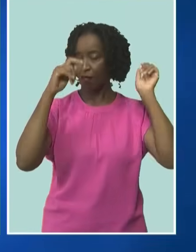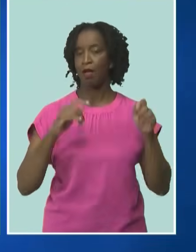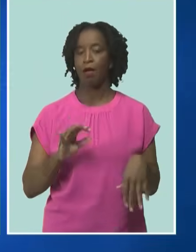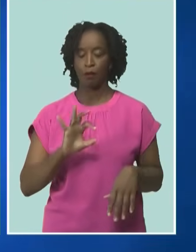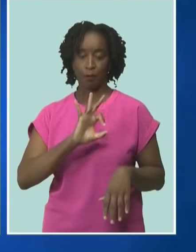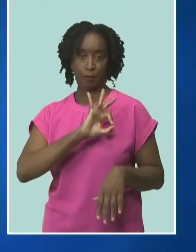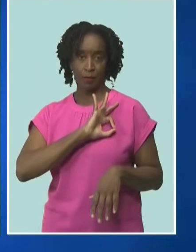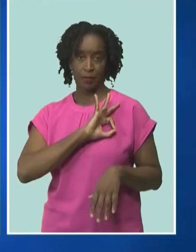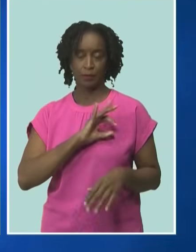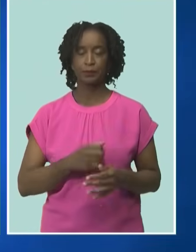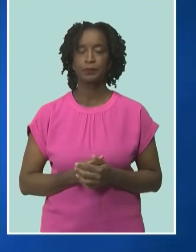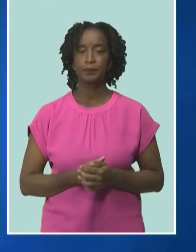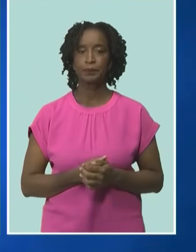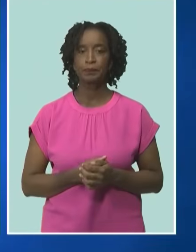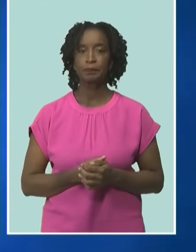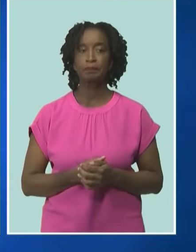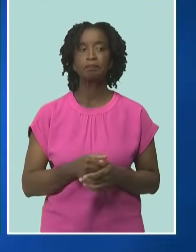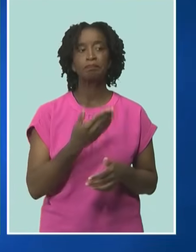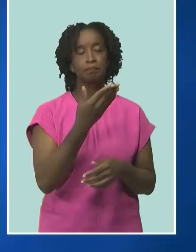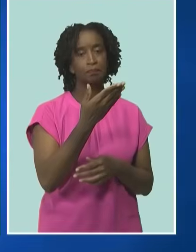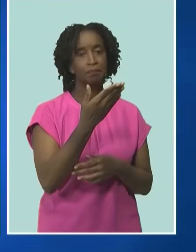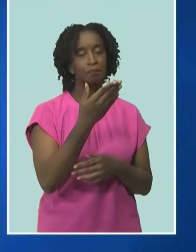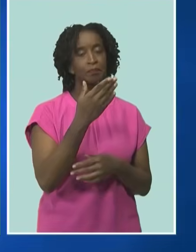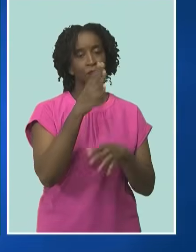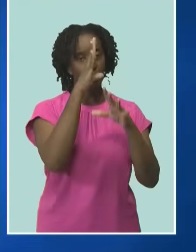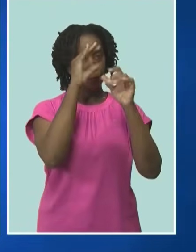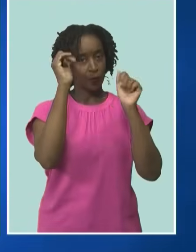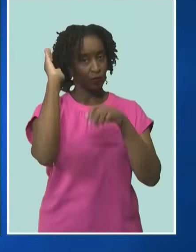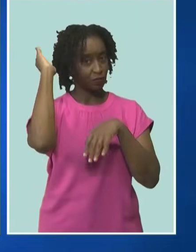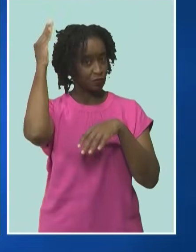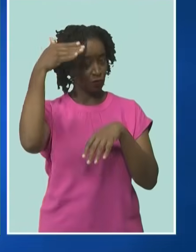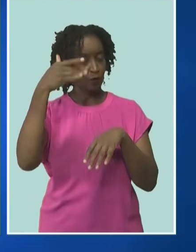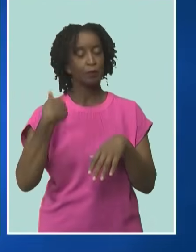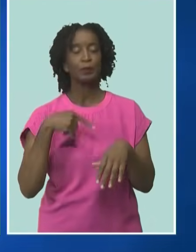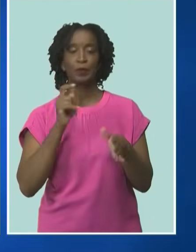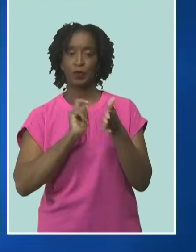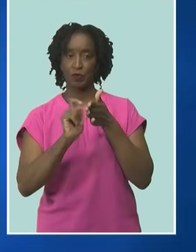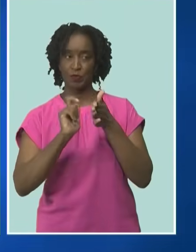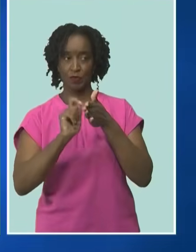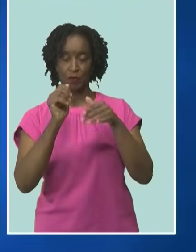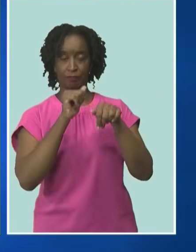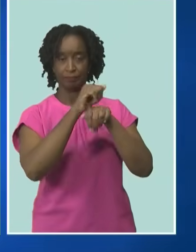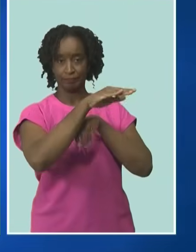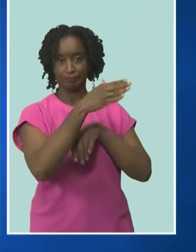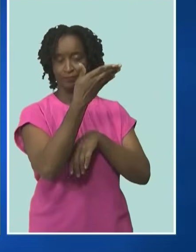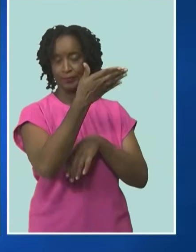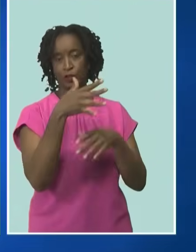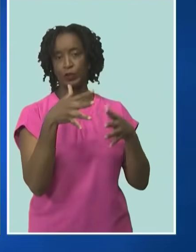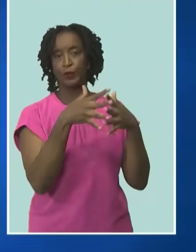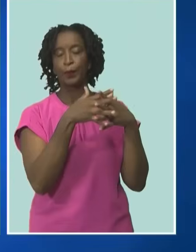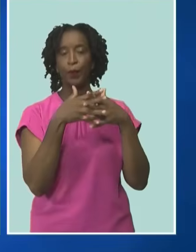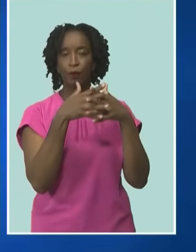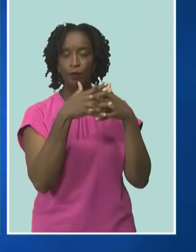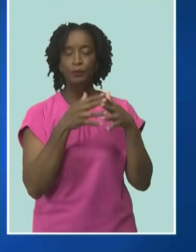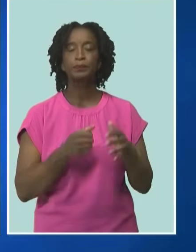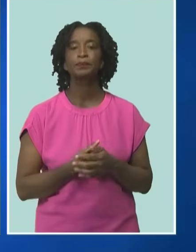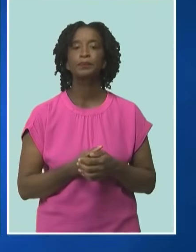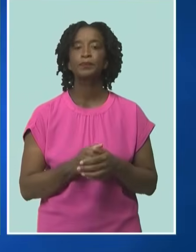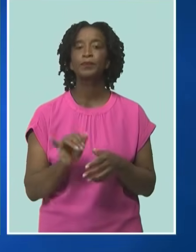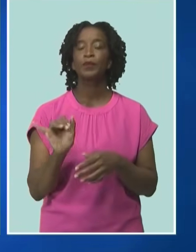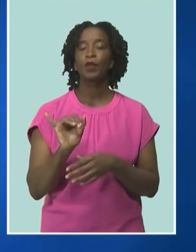We've written to President Donald J. Trump, Dennis, of the United States of America, Pope